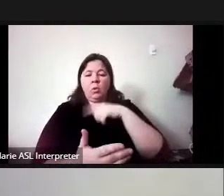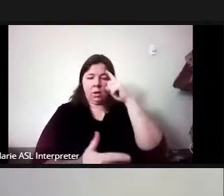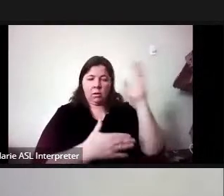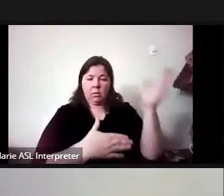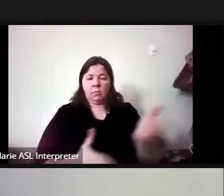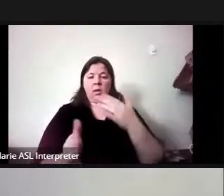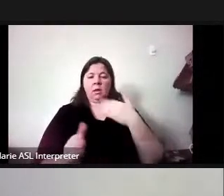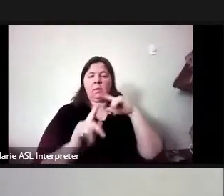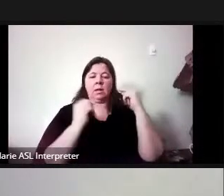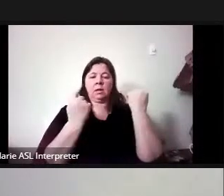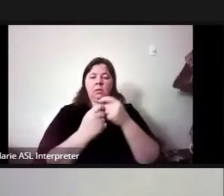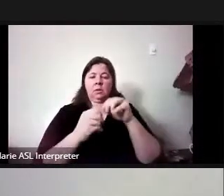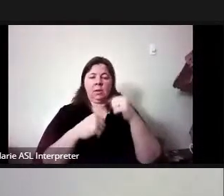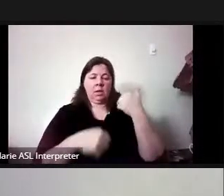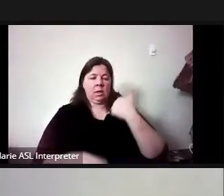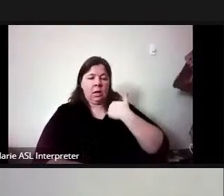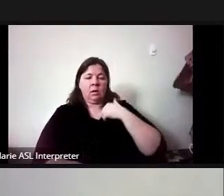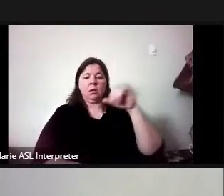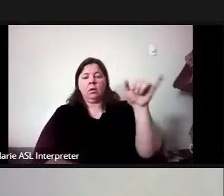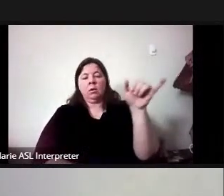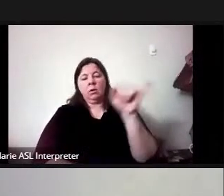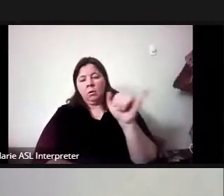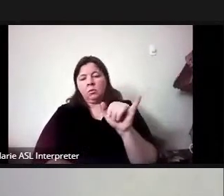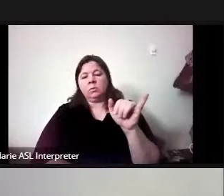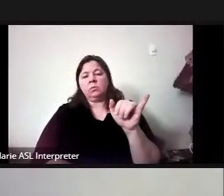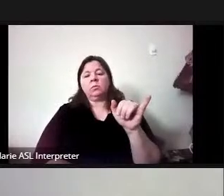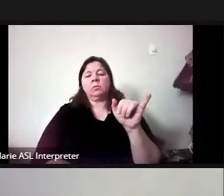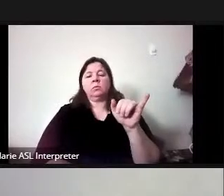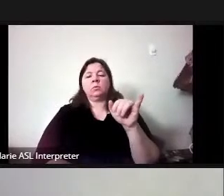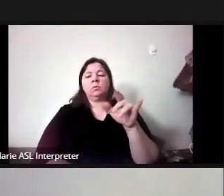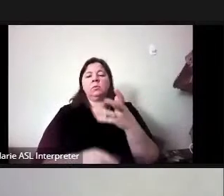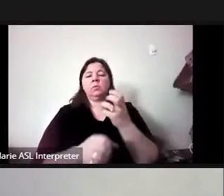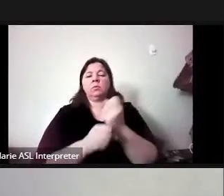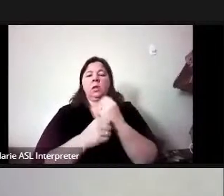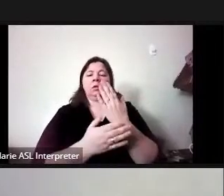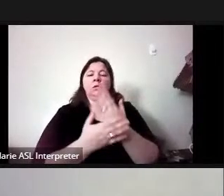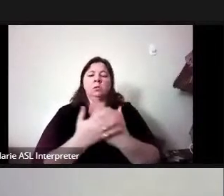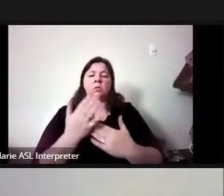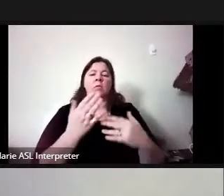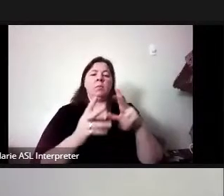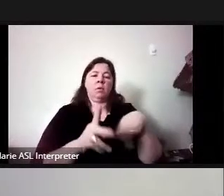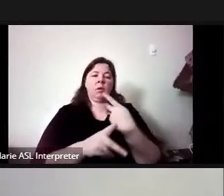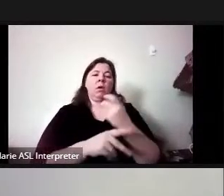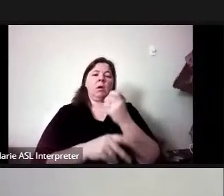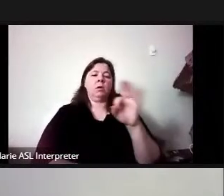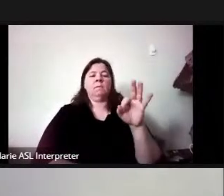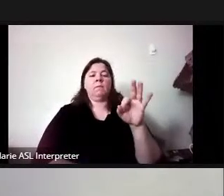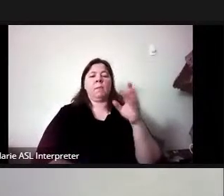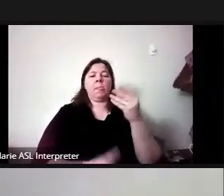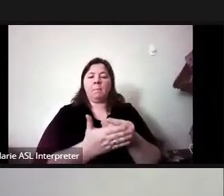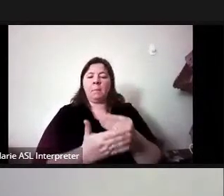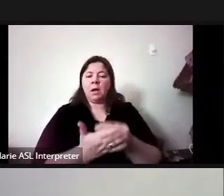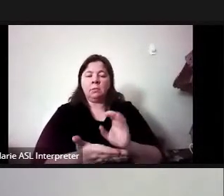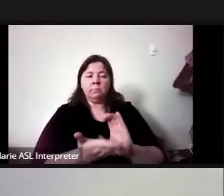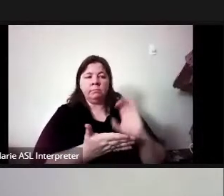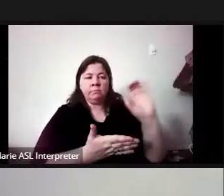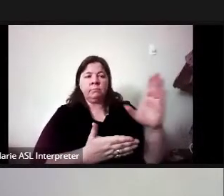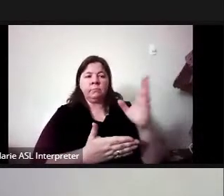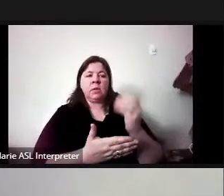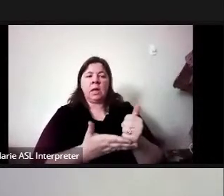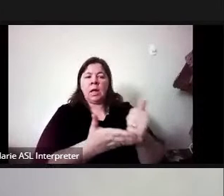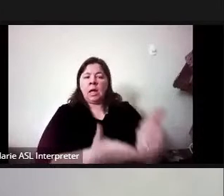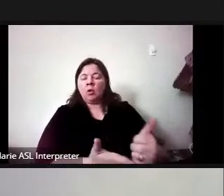my team here in Canada also to getting them some sort of money, we can say, or some sort of